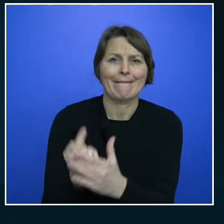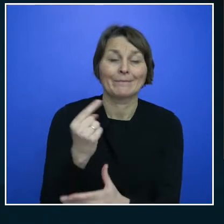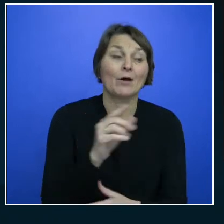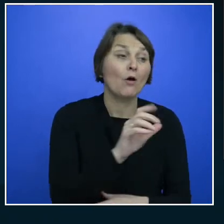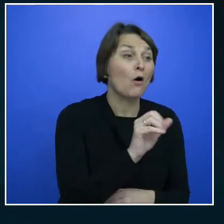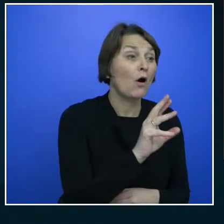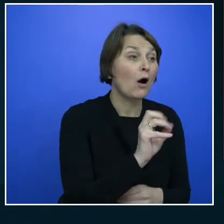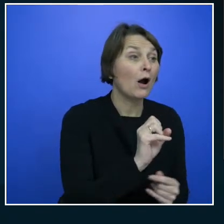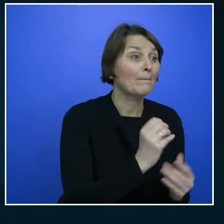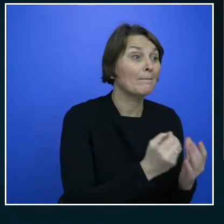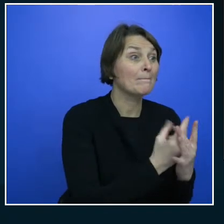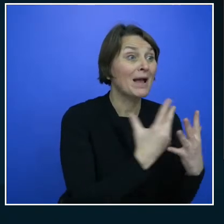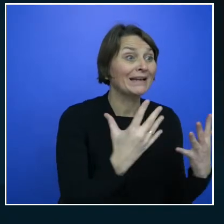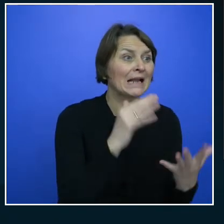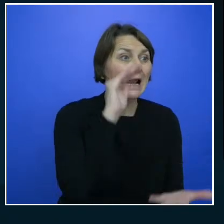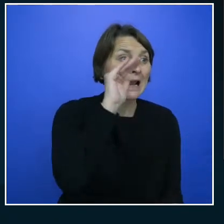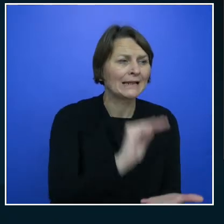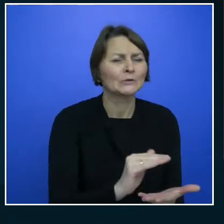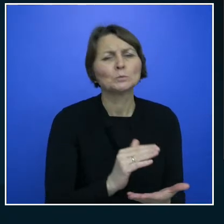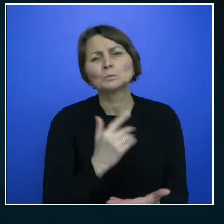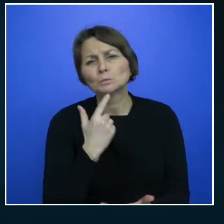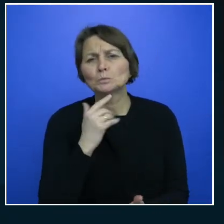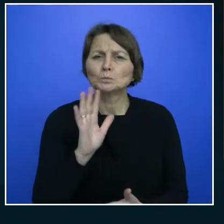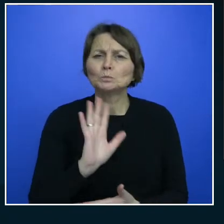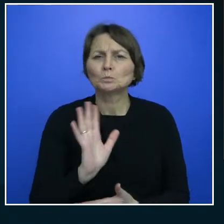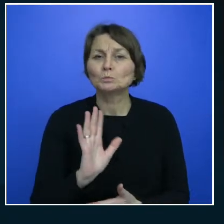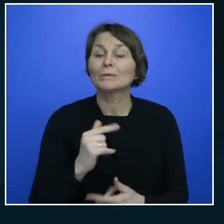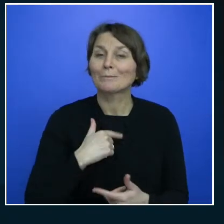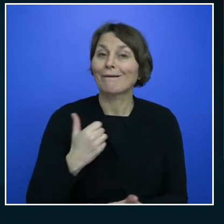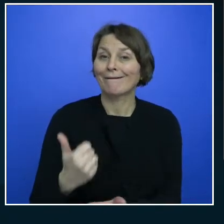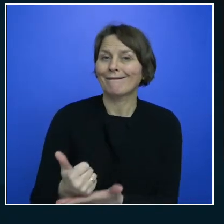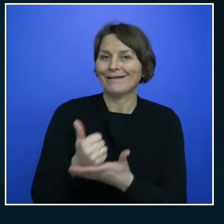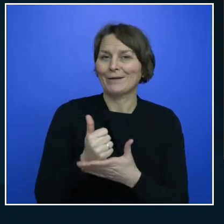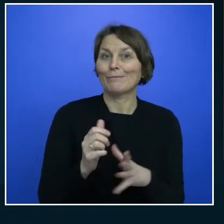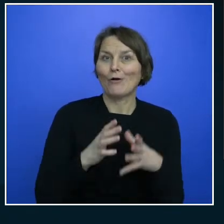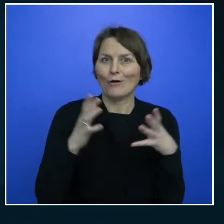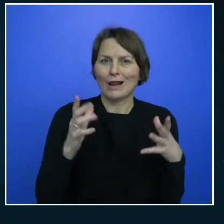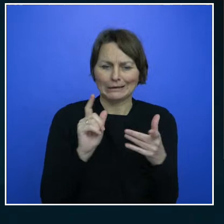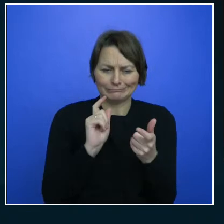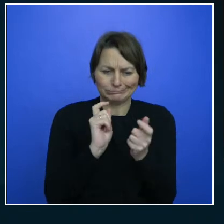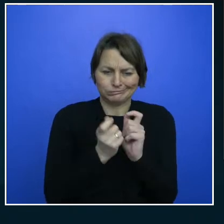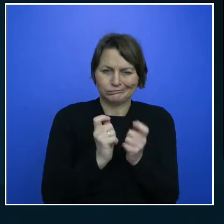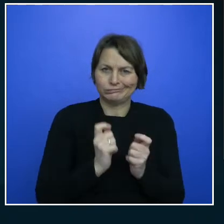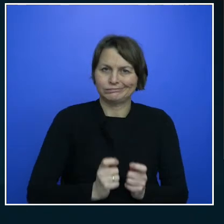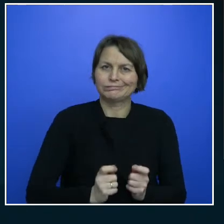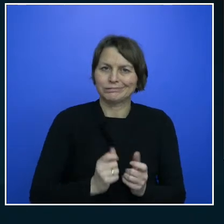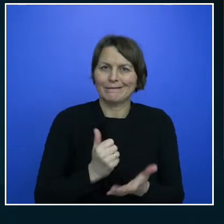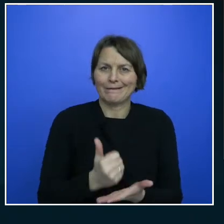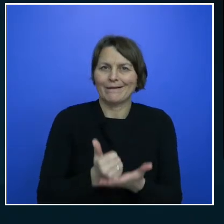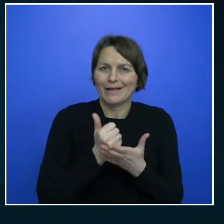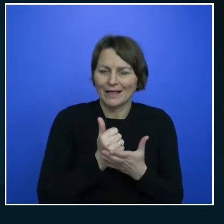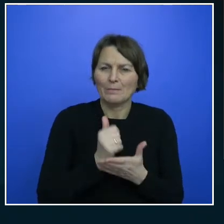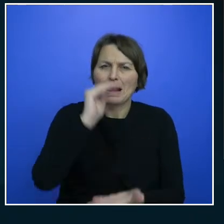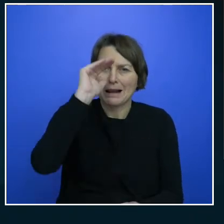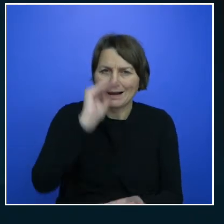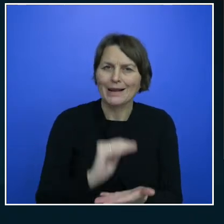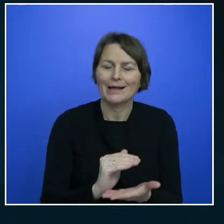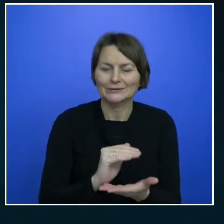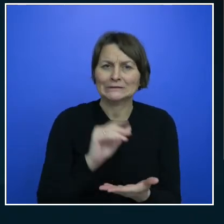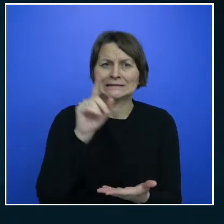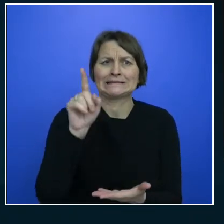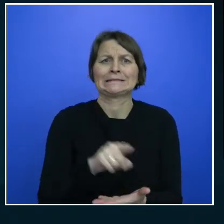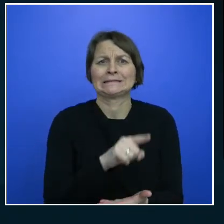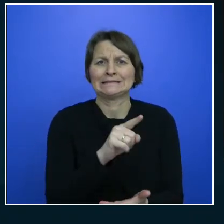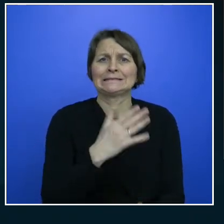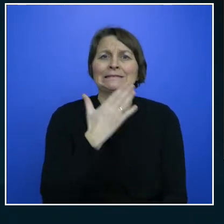lot. But yeah, it definitely helps in authoring because the depends on section is definitely something that you forget, and you